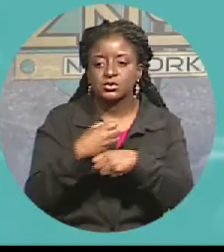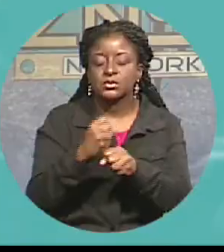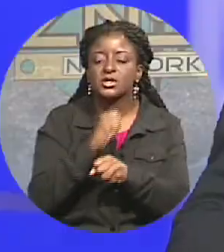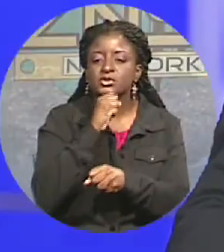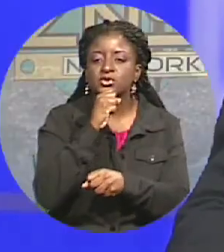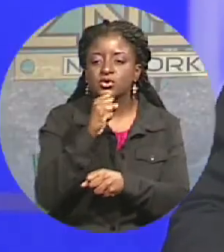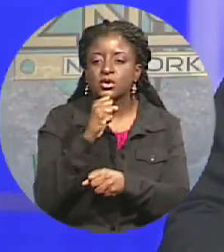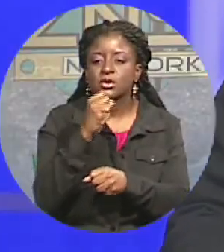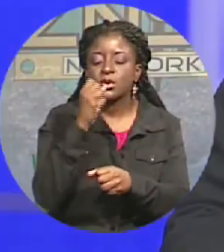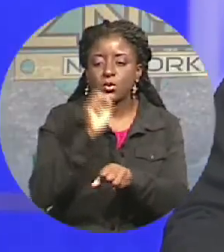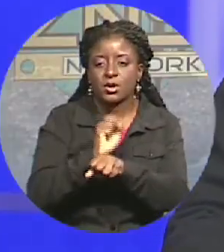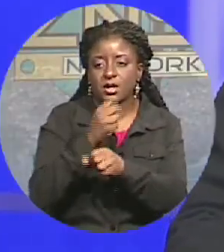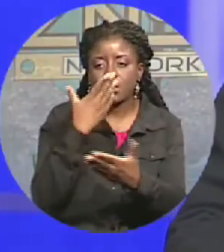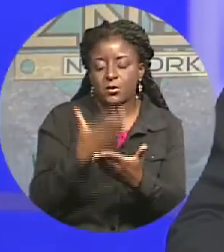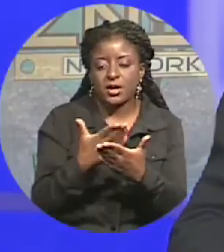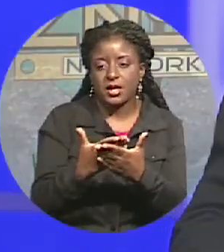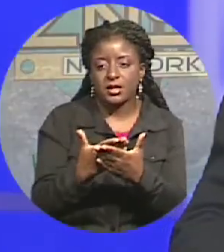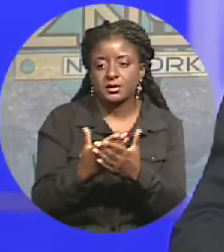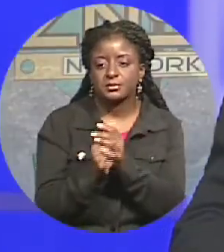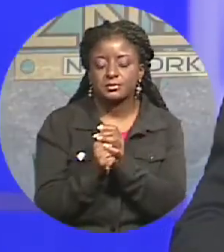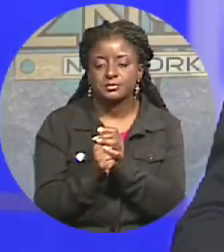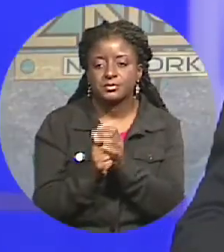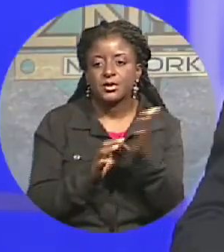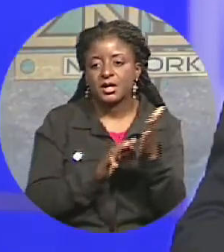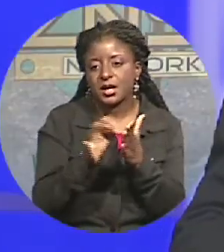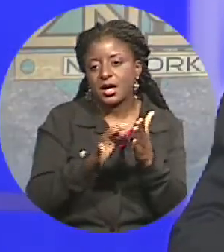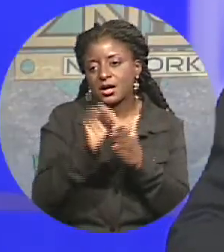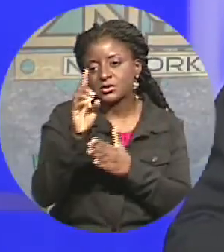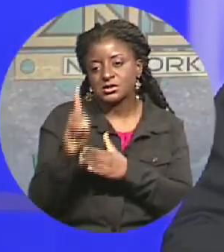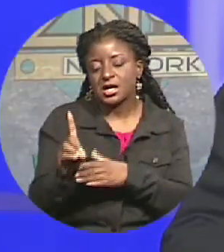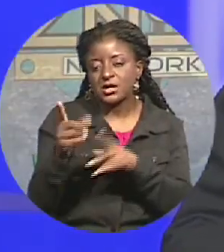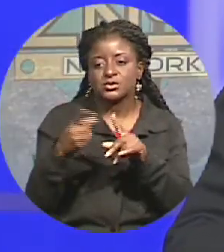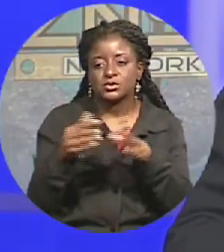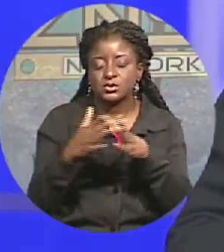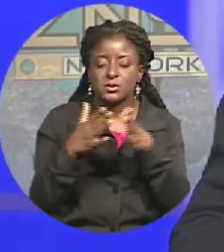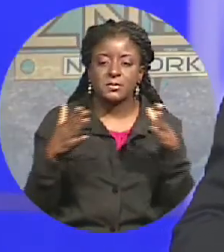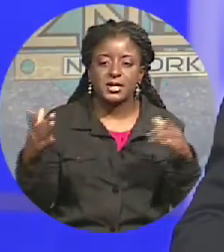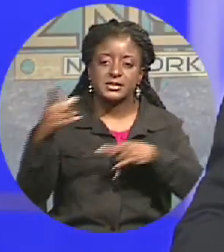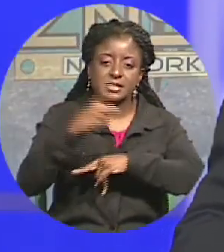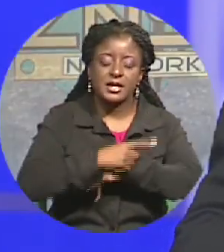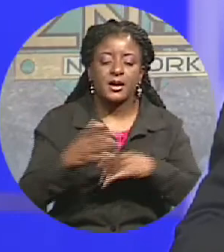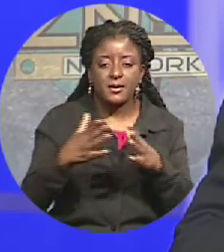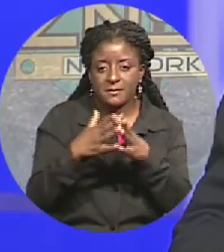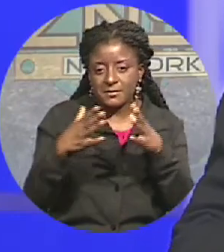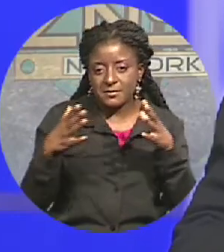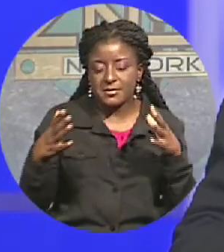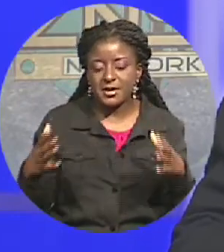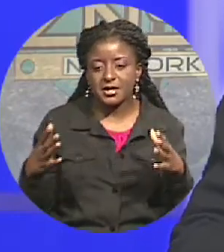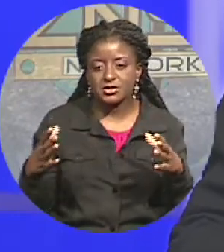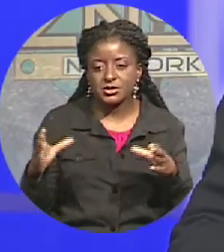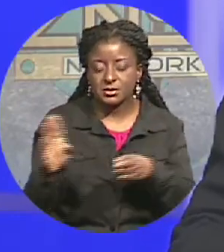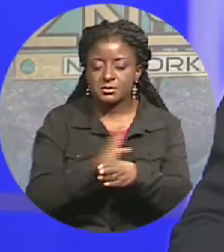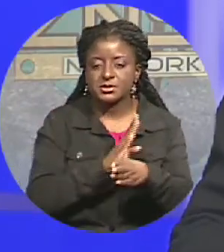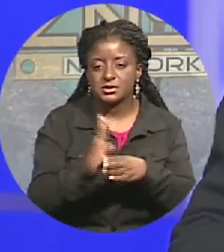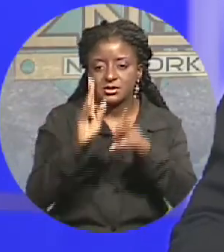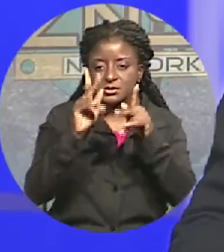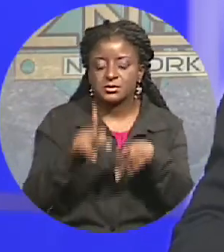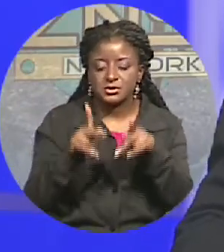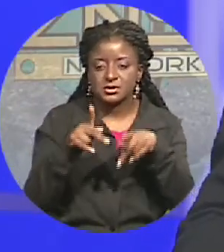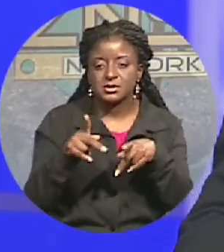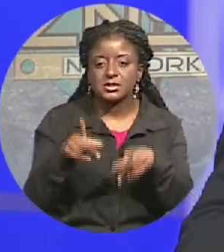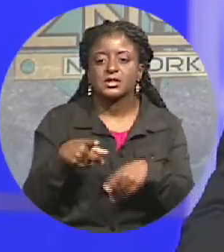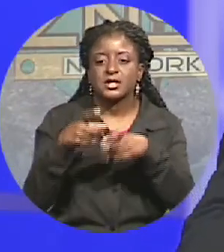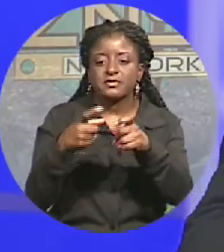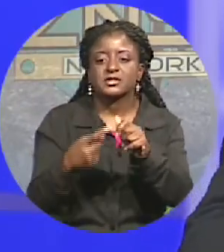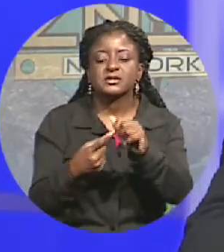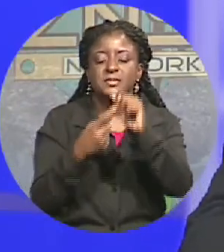accountability. Well, the countdown is on to the big day, and a major corporate citizen is providing a special gift to its customers. Many